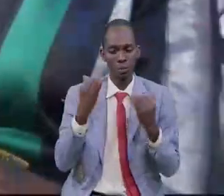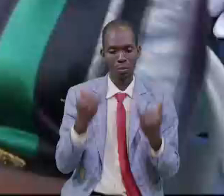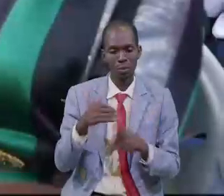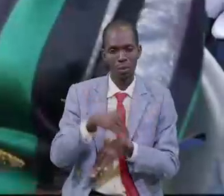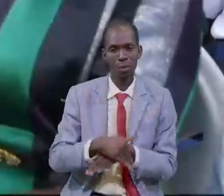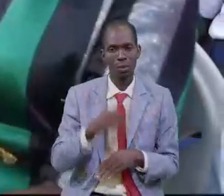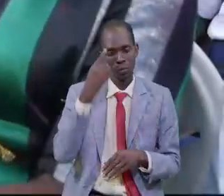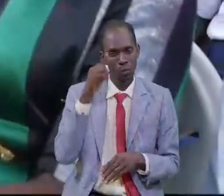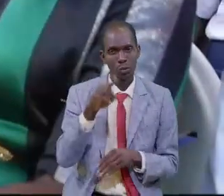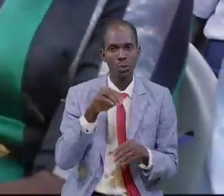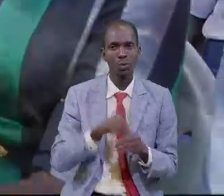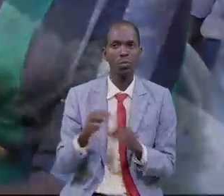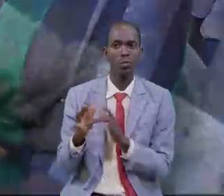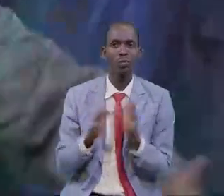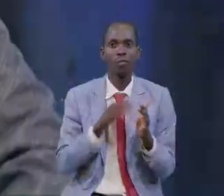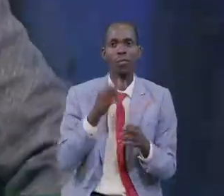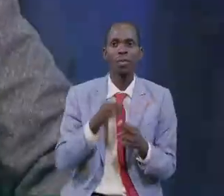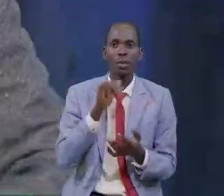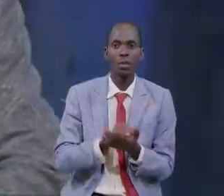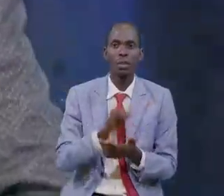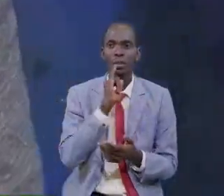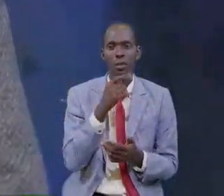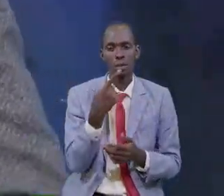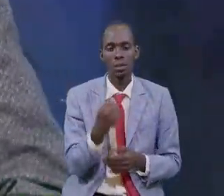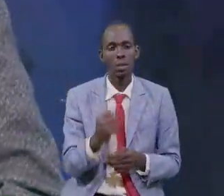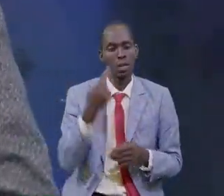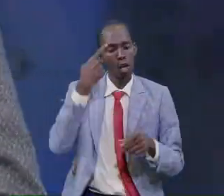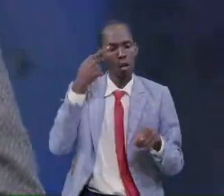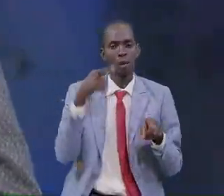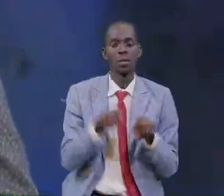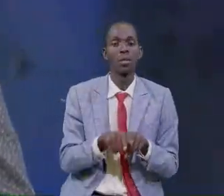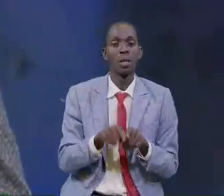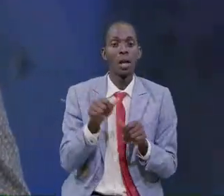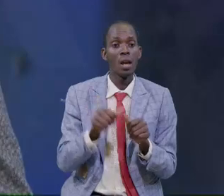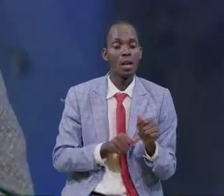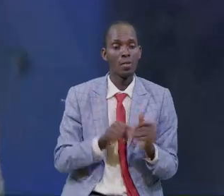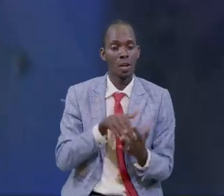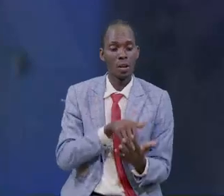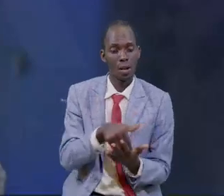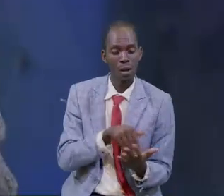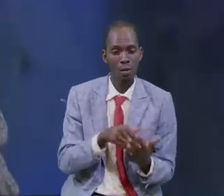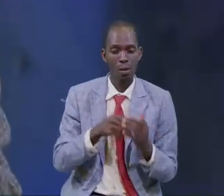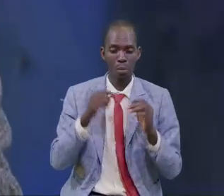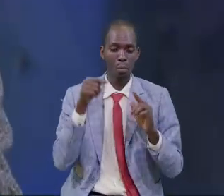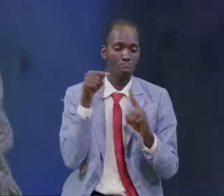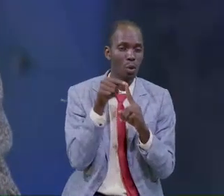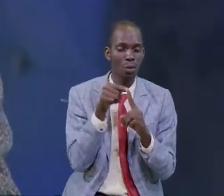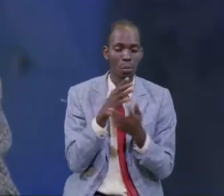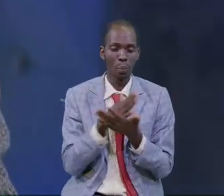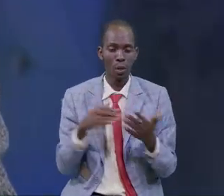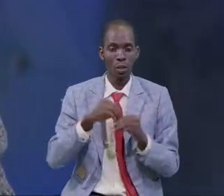That's a covenant. Every feeble part, point in your body will become strong.